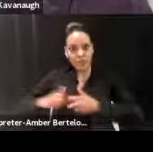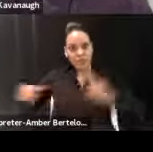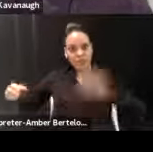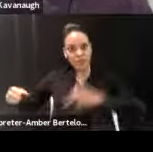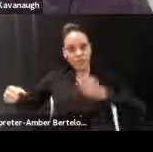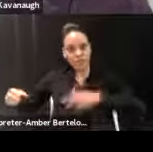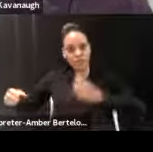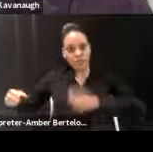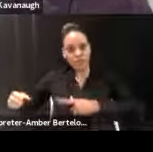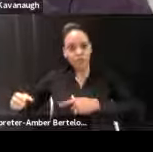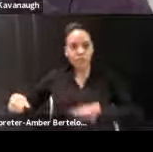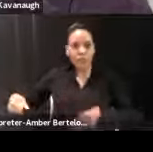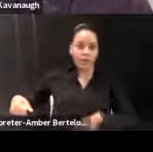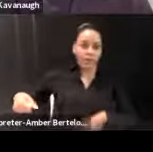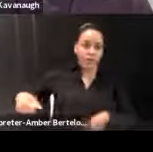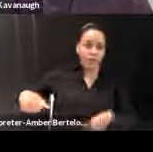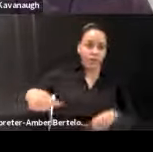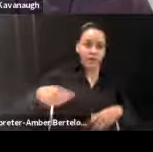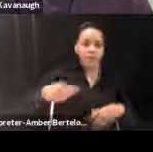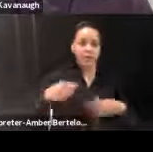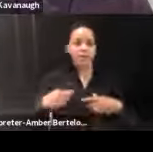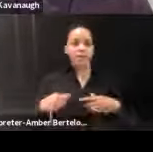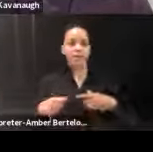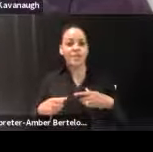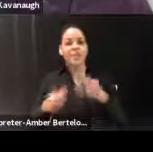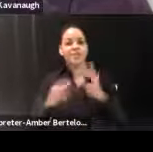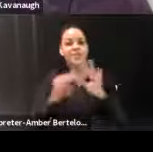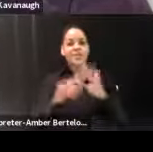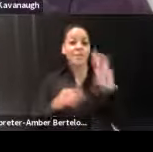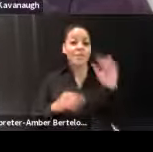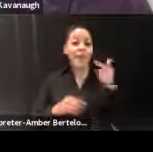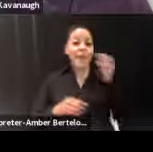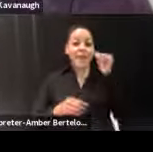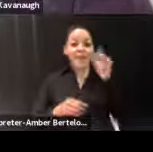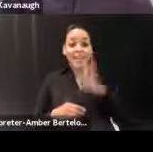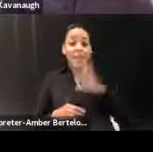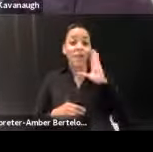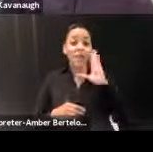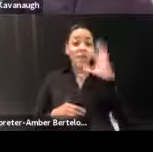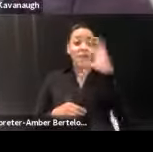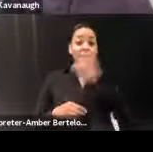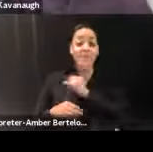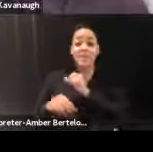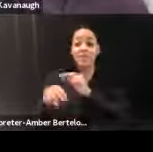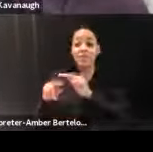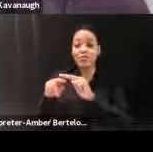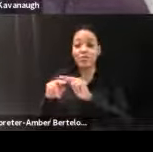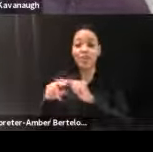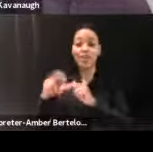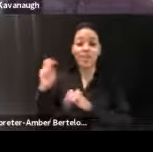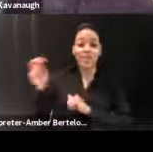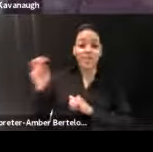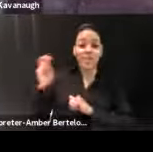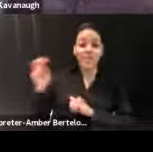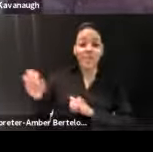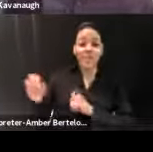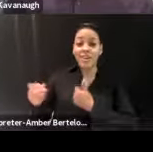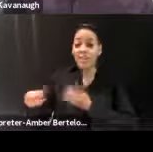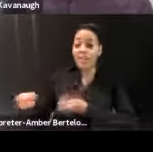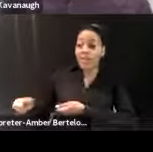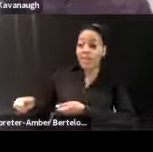there's the bad lady, you gonna miss your bus. You get too much stuff, you can't hurry up,